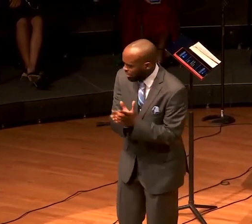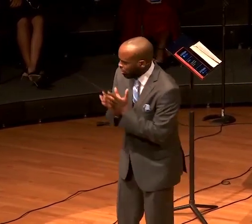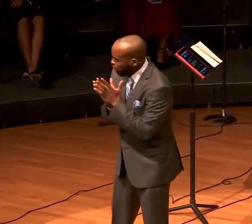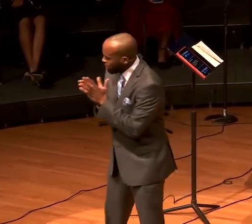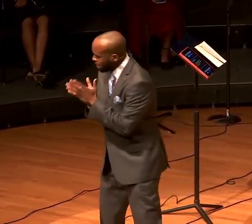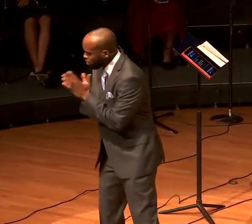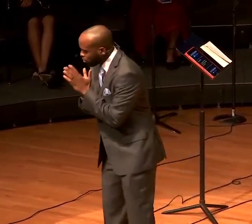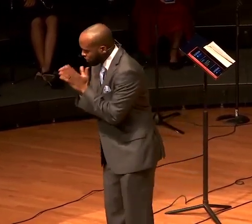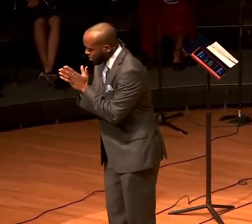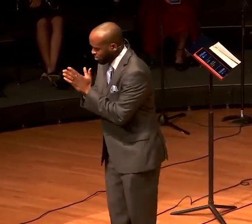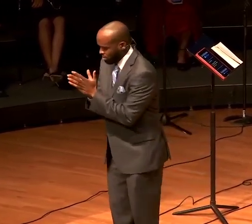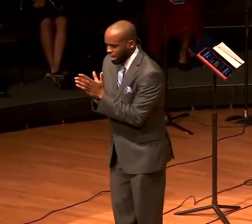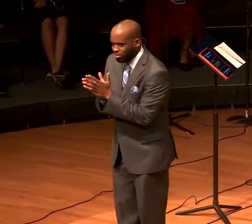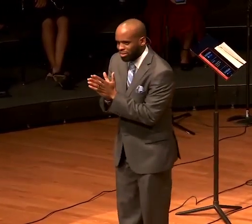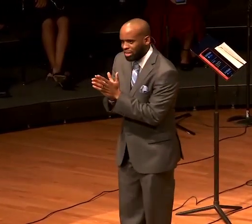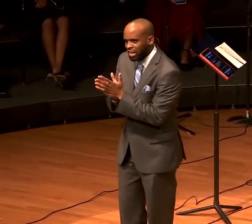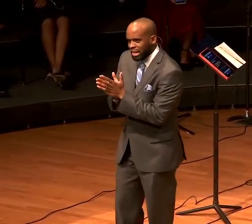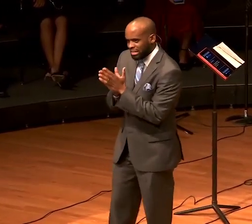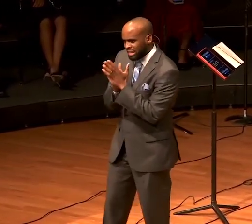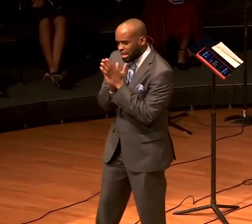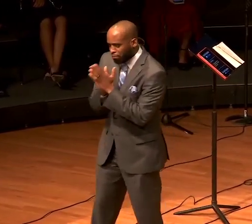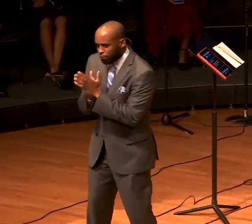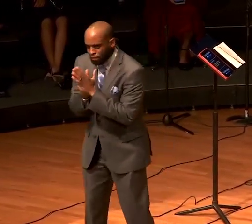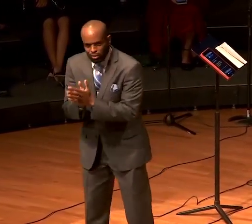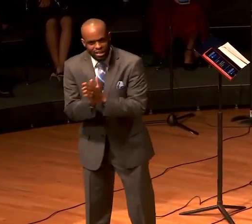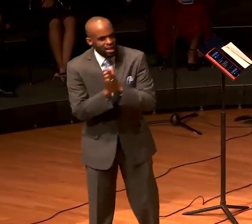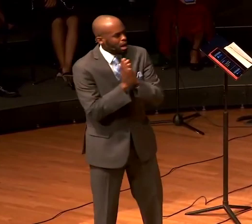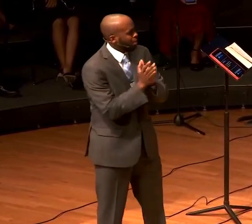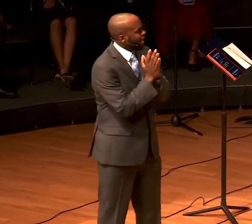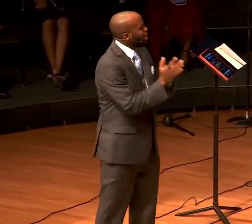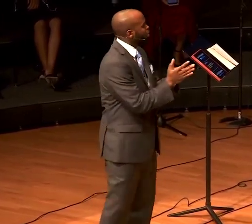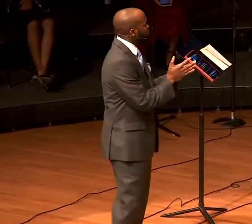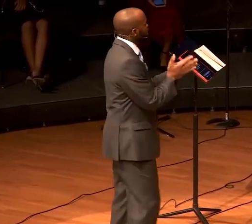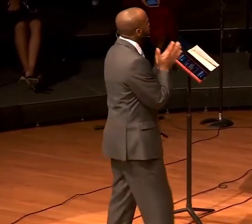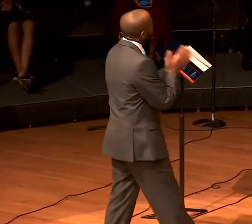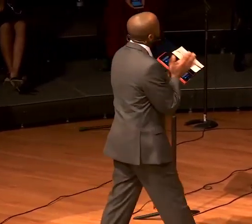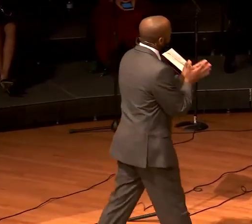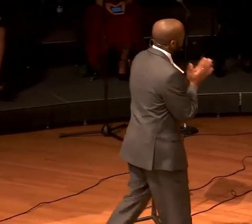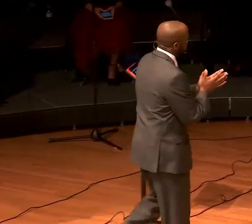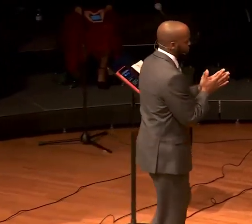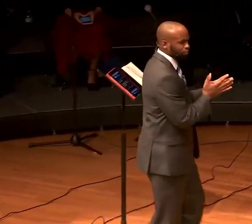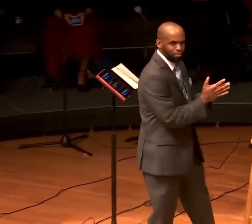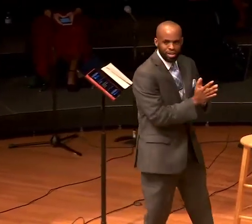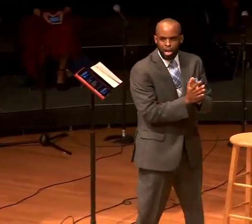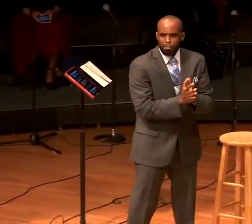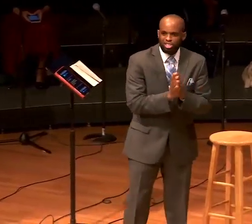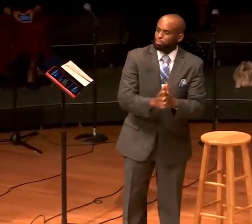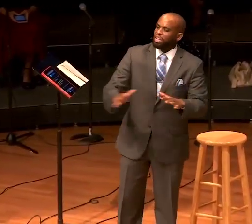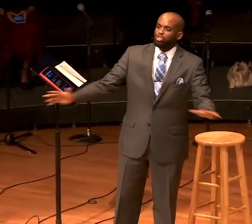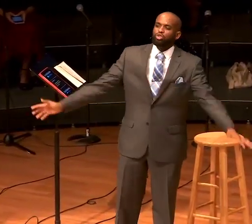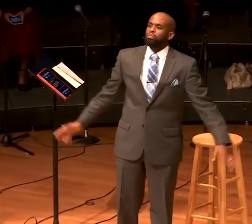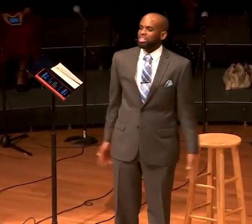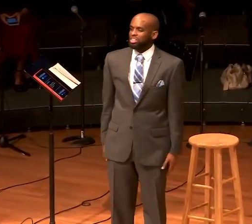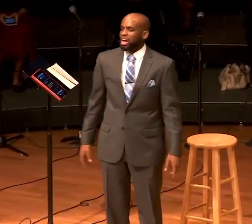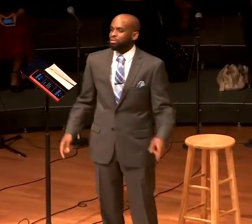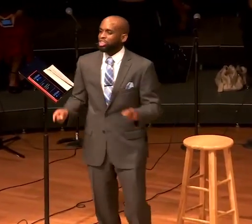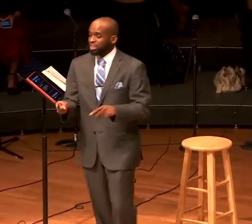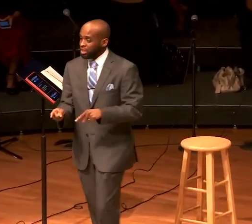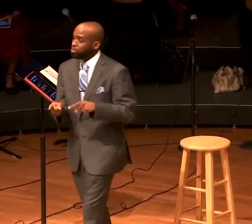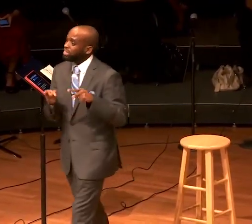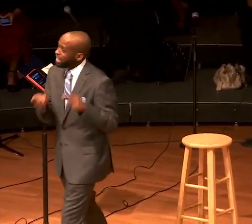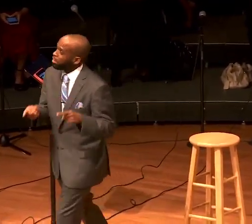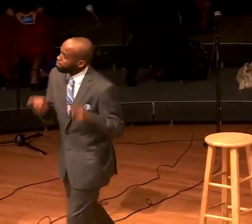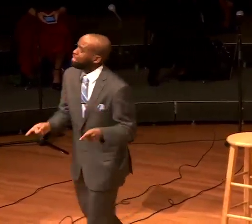that the Pharisees always hated on Jesus about, is they never felt he upheld the law enough, but spent too much